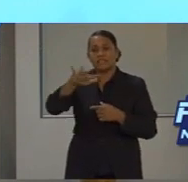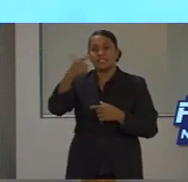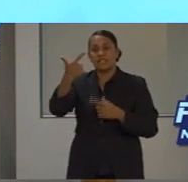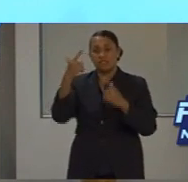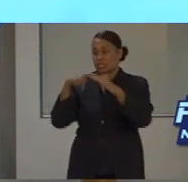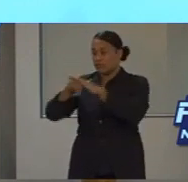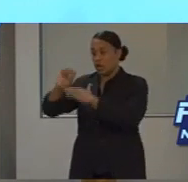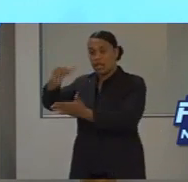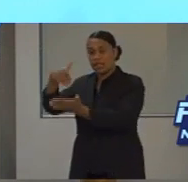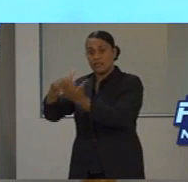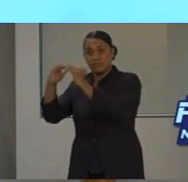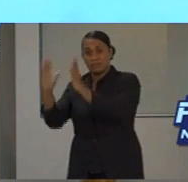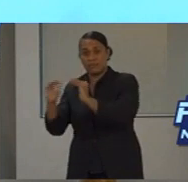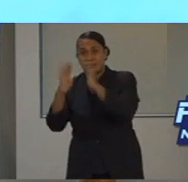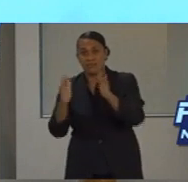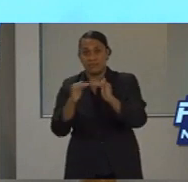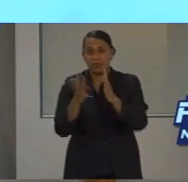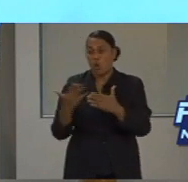open, with